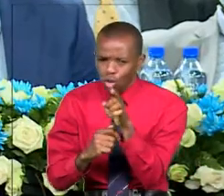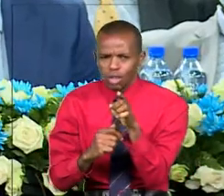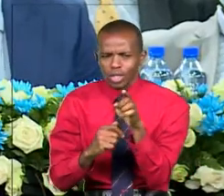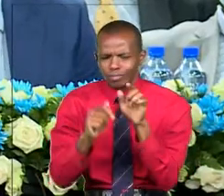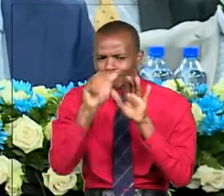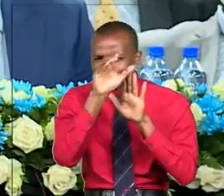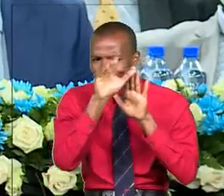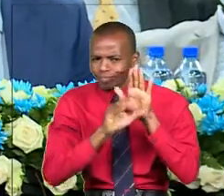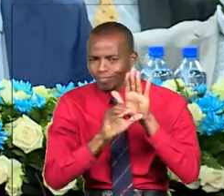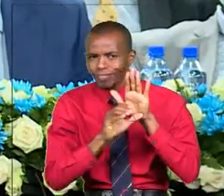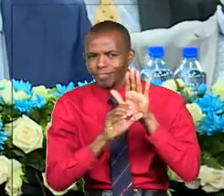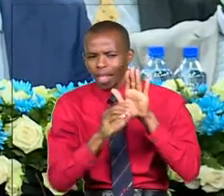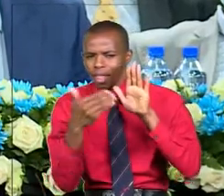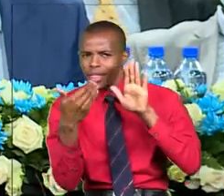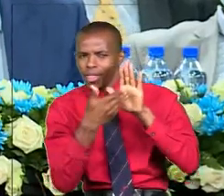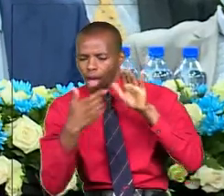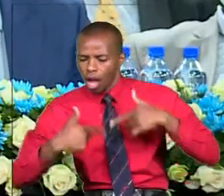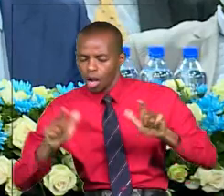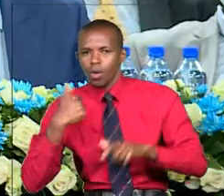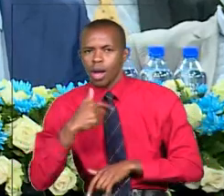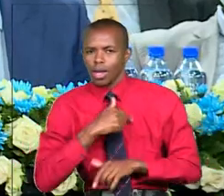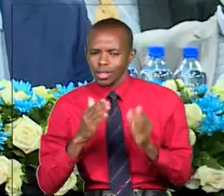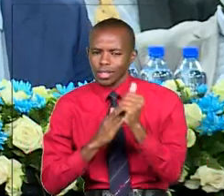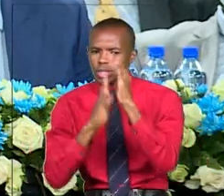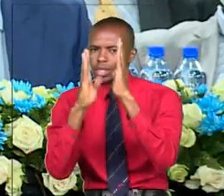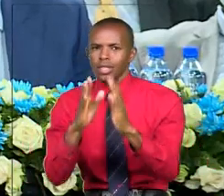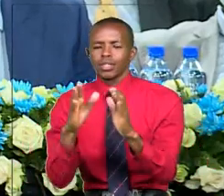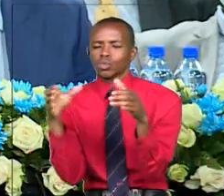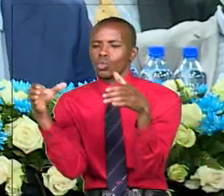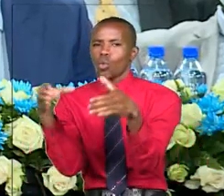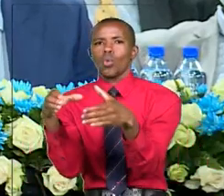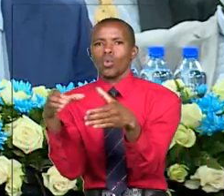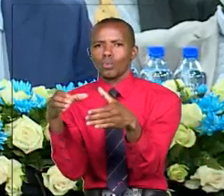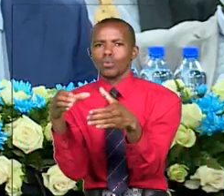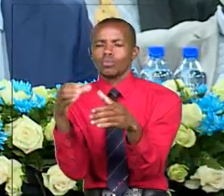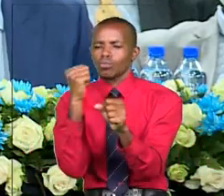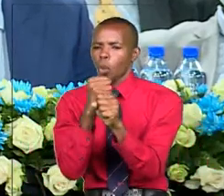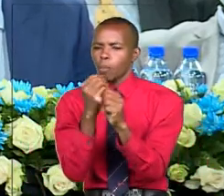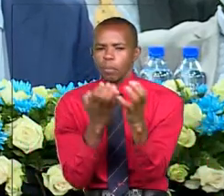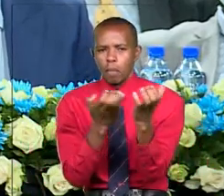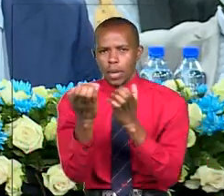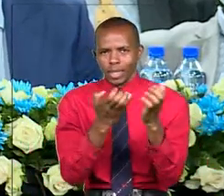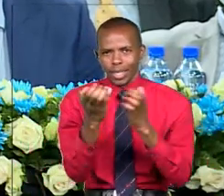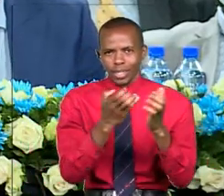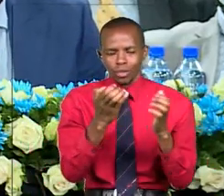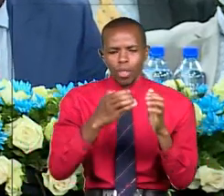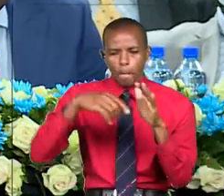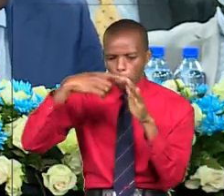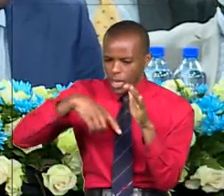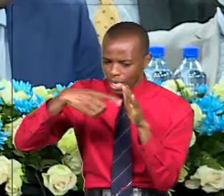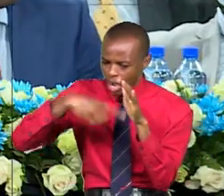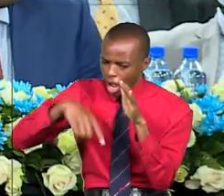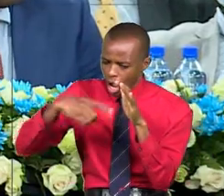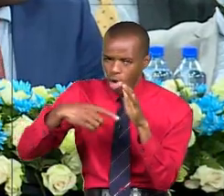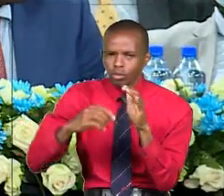katiba chenye kinaruhusu sisi viongozi wa chama kufanya biashara ya minerals